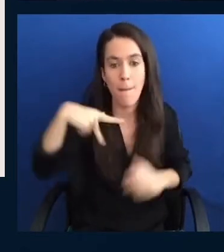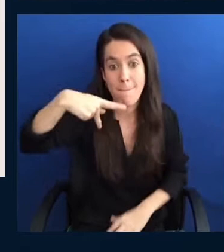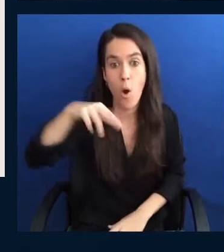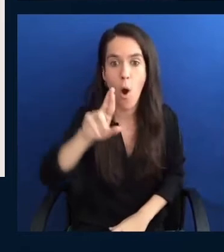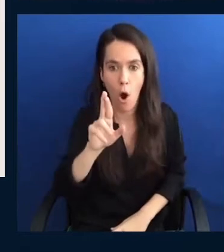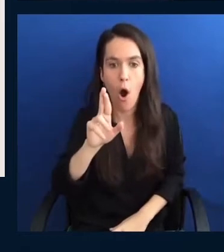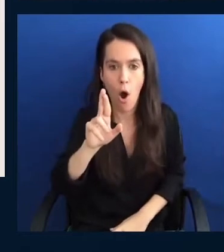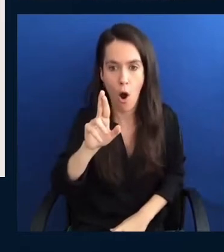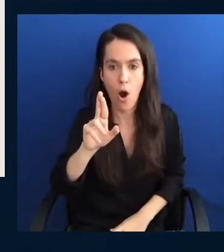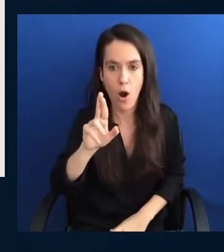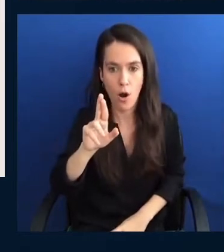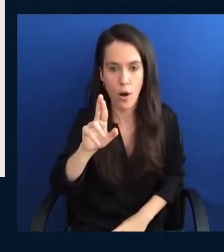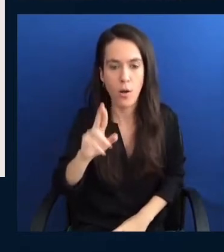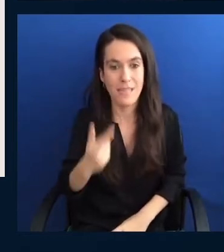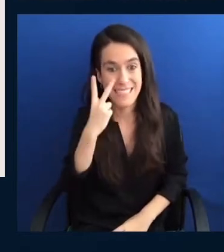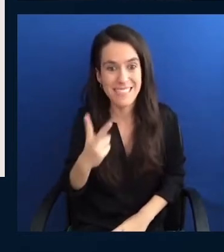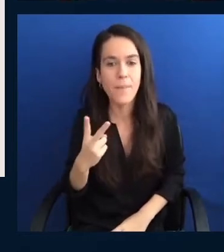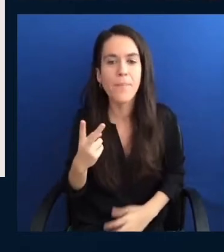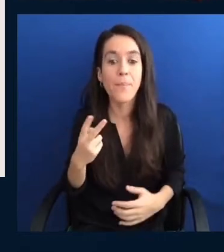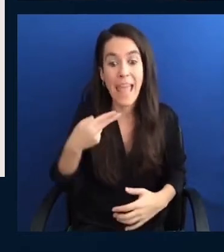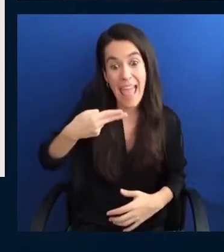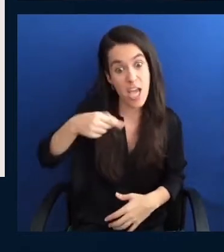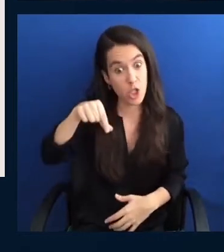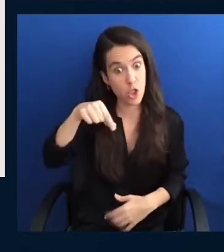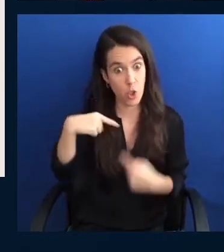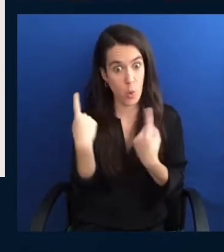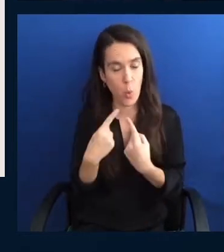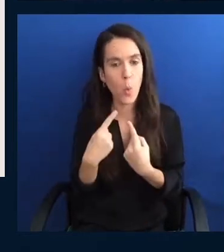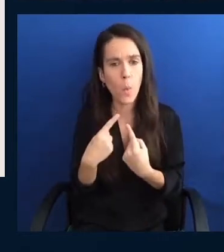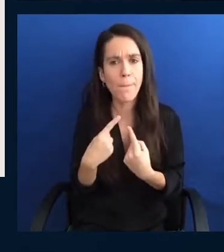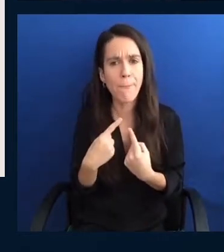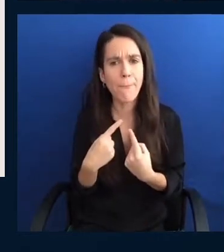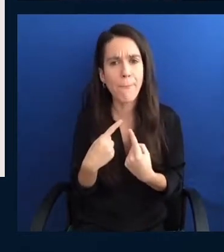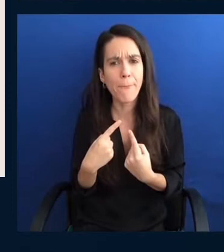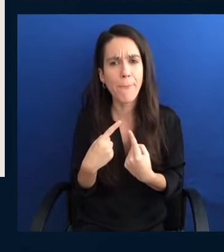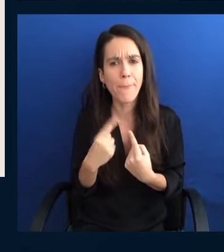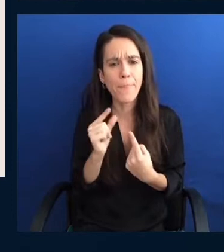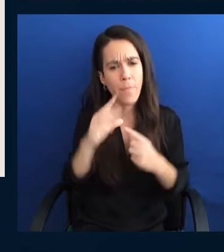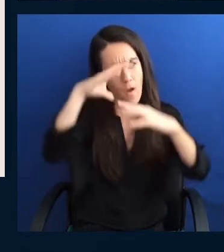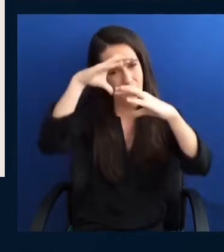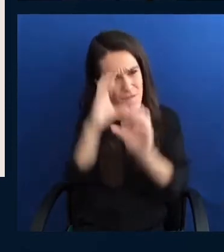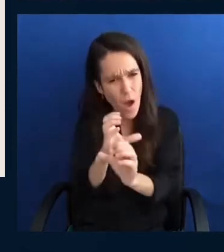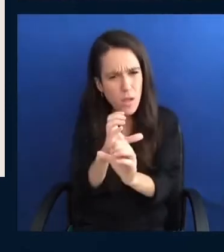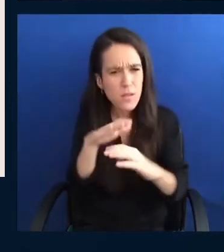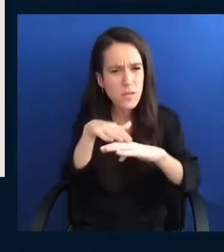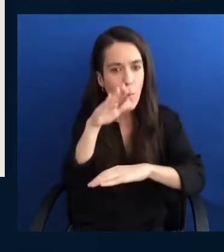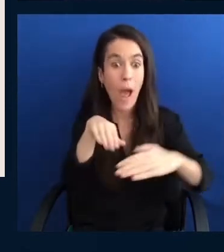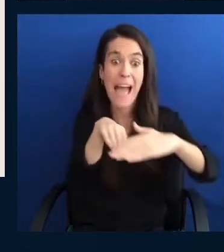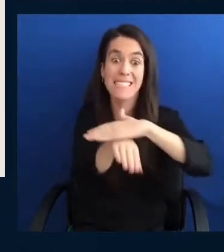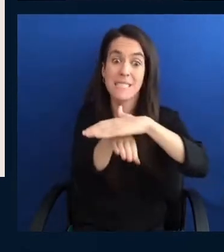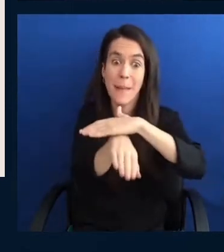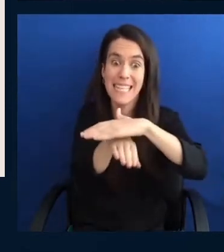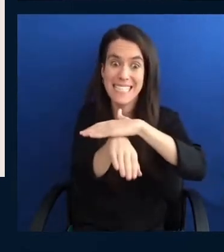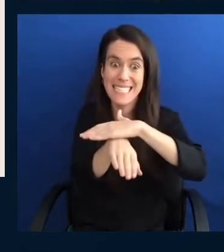ones as well. And HQ is, and 8.8 is very much focused around accessibility, lots of